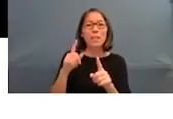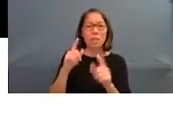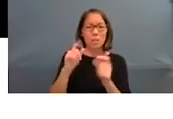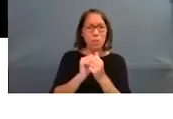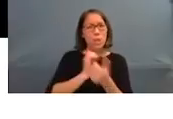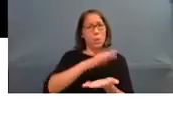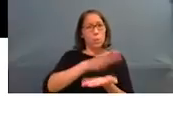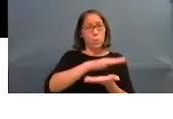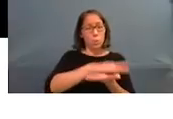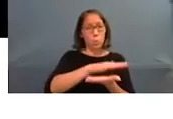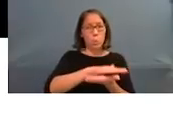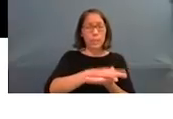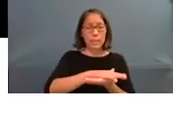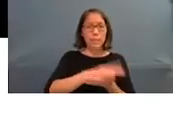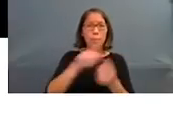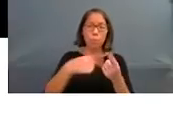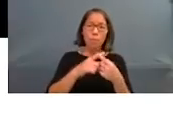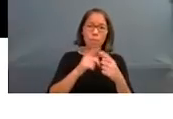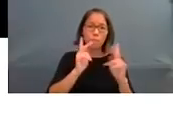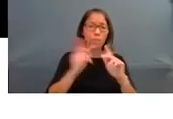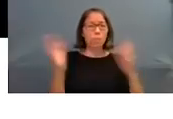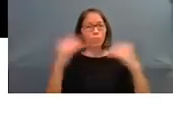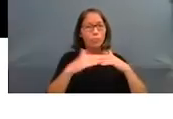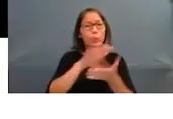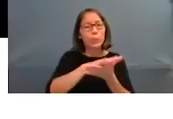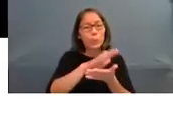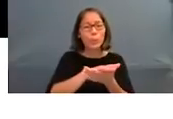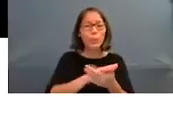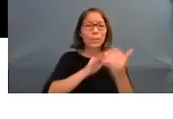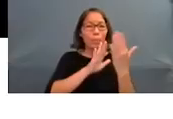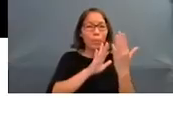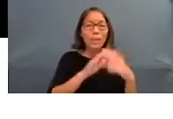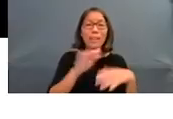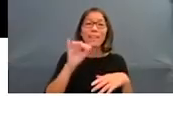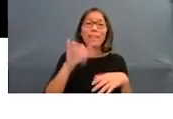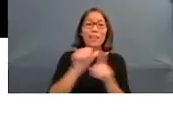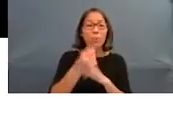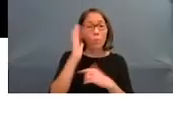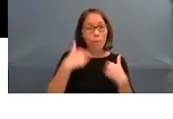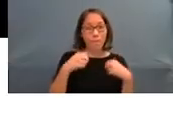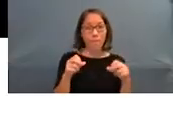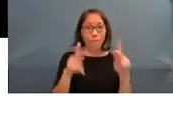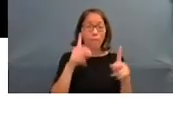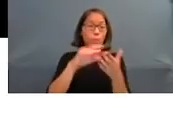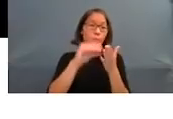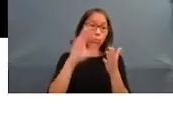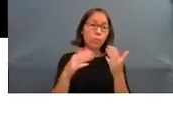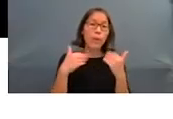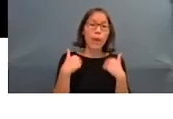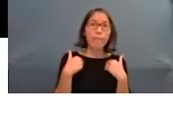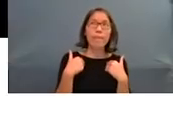if students were attending in person. In that case, we will have the opportunity for students to have